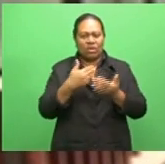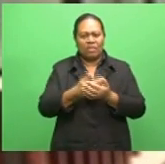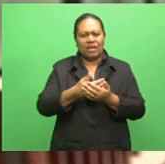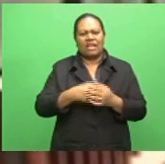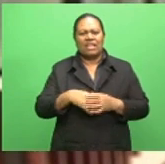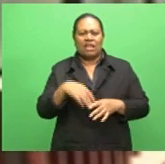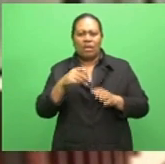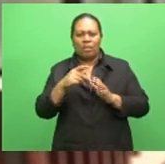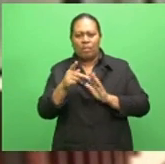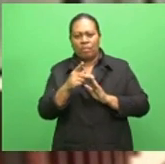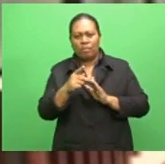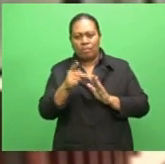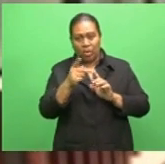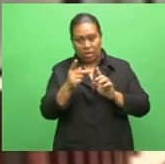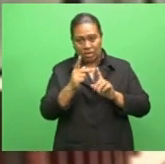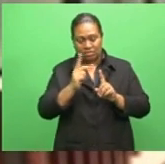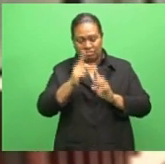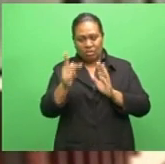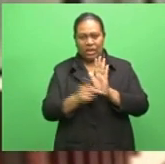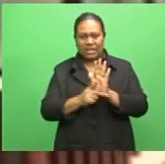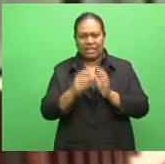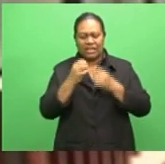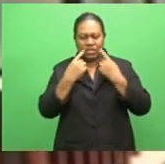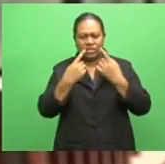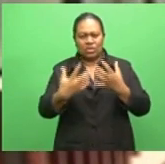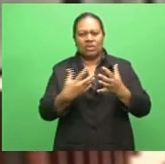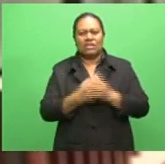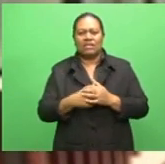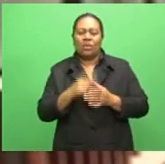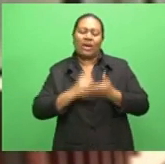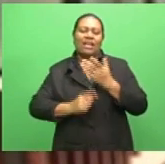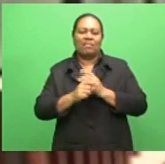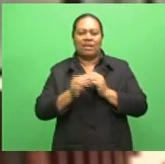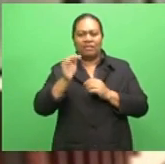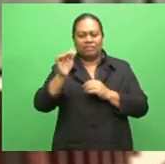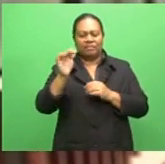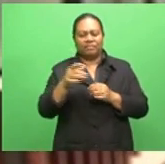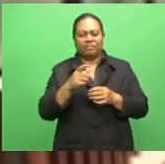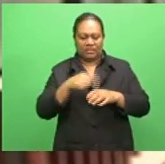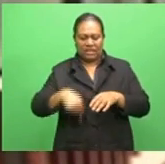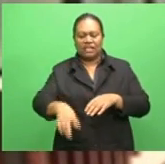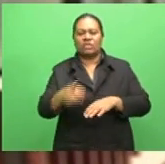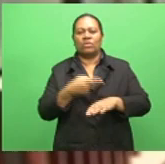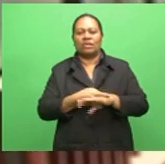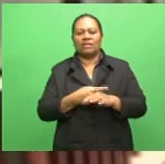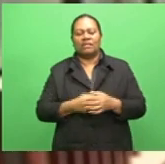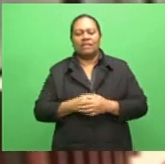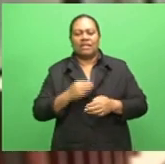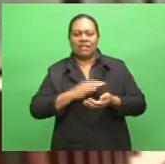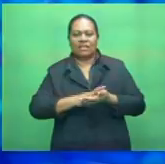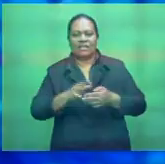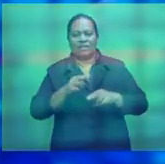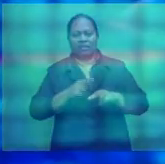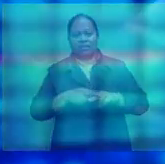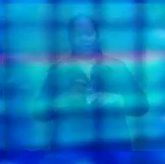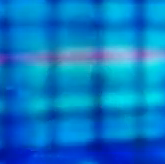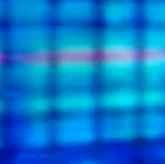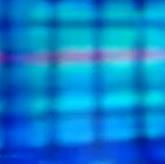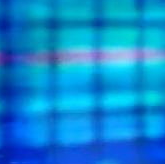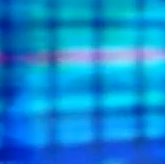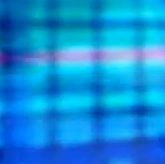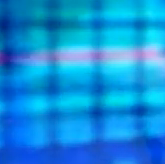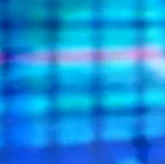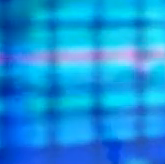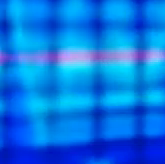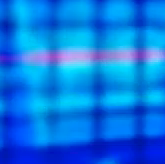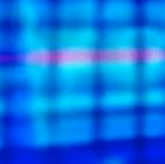political uncertainties shape our currency prices in the week ahead. And that's all from HFC Bank for now. Vinaka. Looking at today's